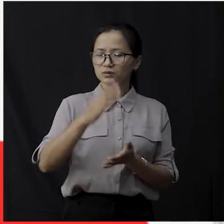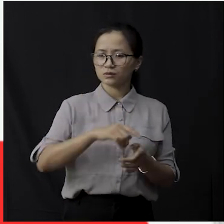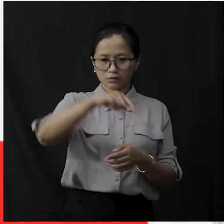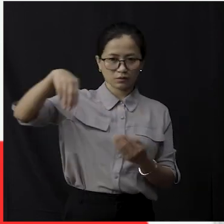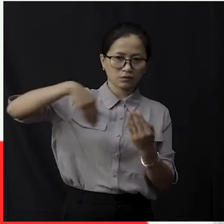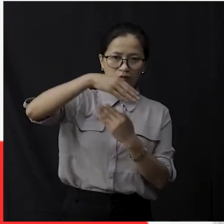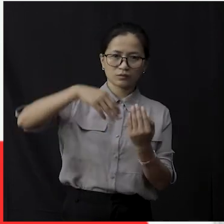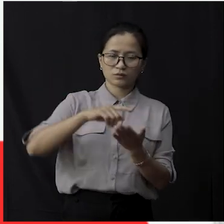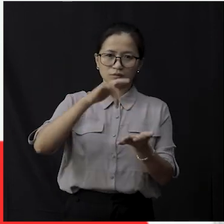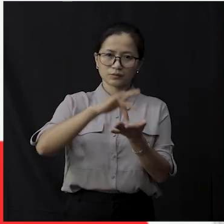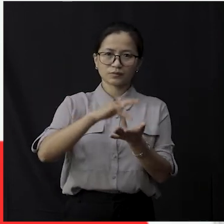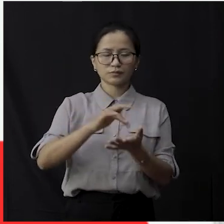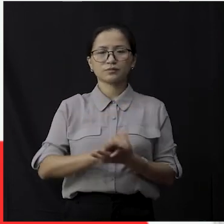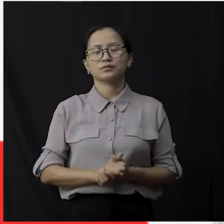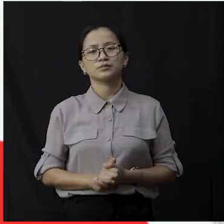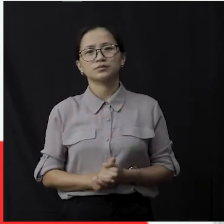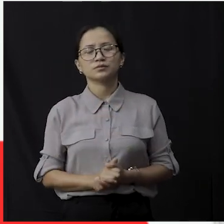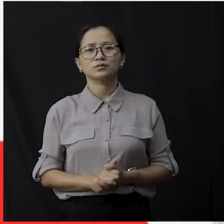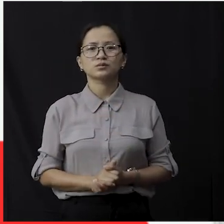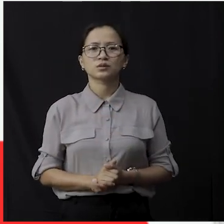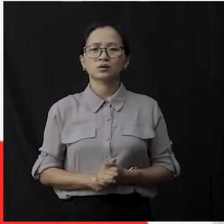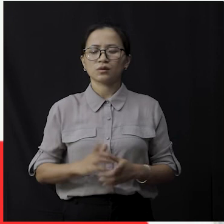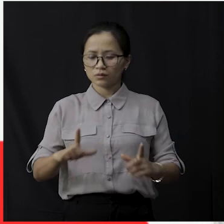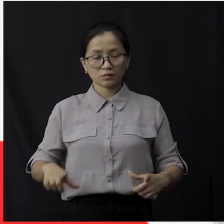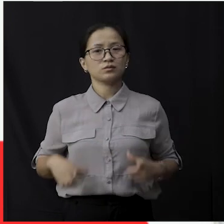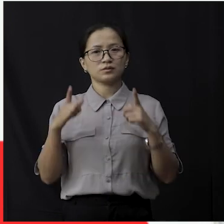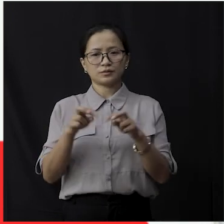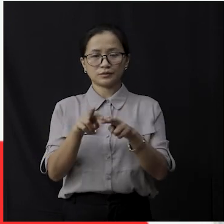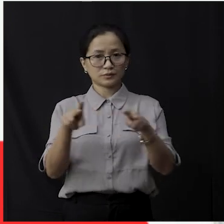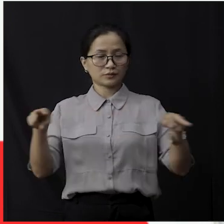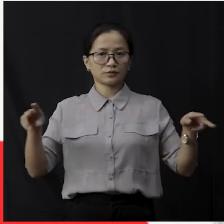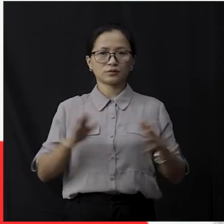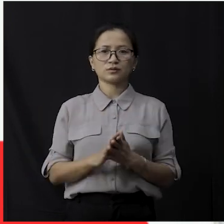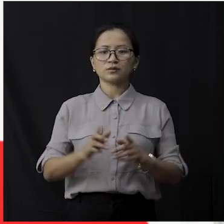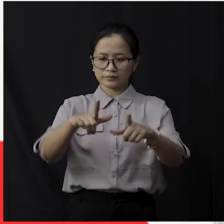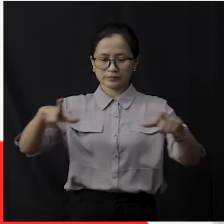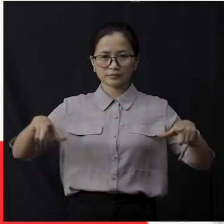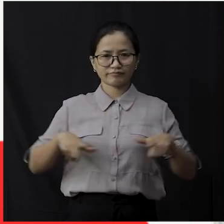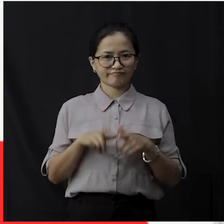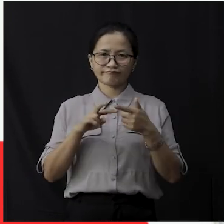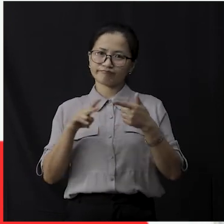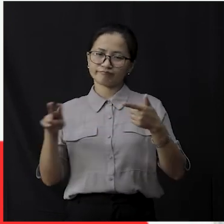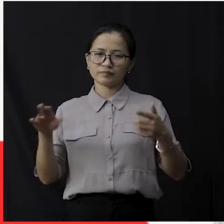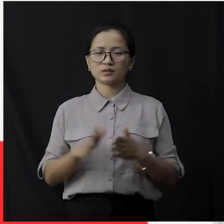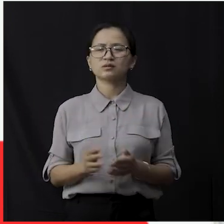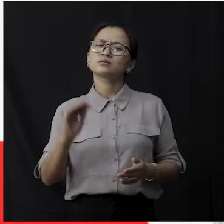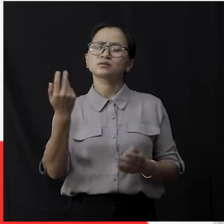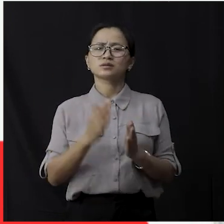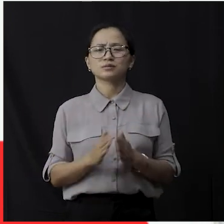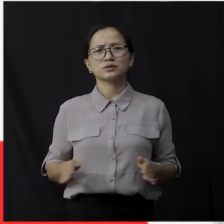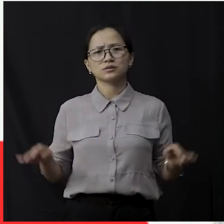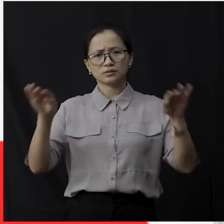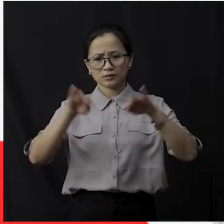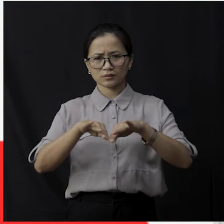your locality. Because we all live in different land types, some in hilly, some